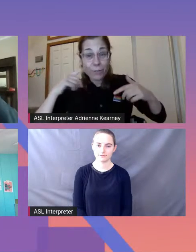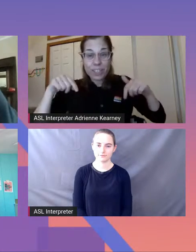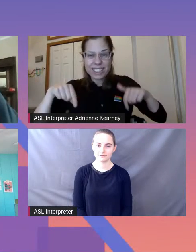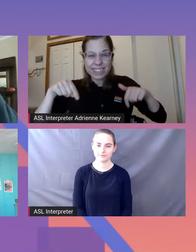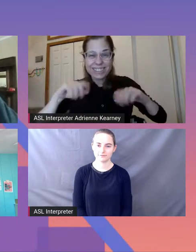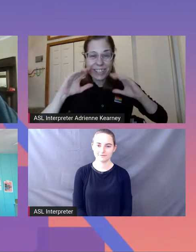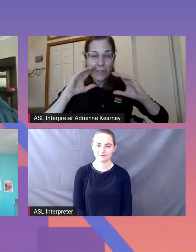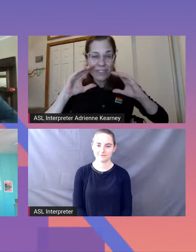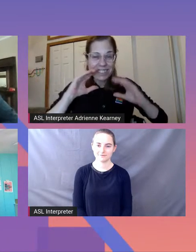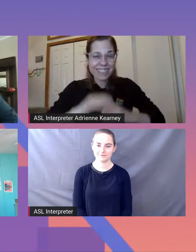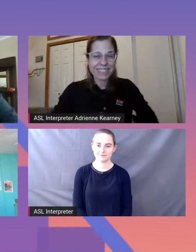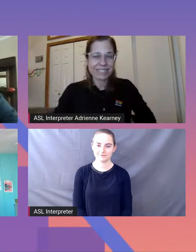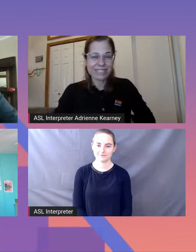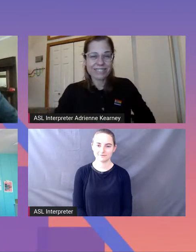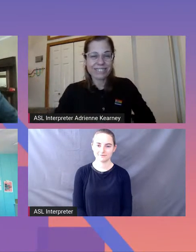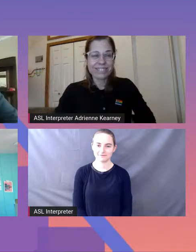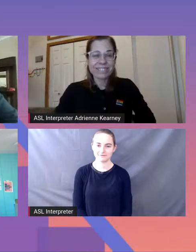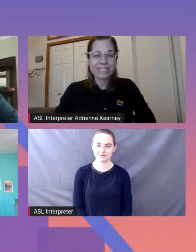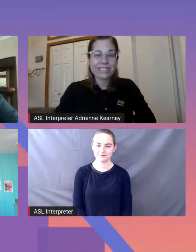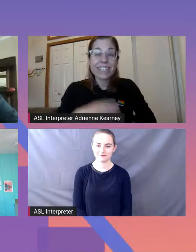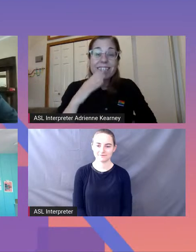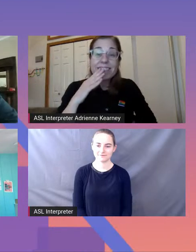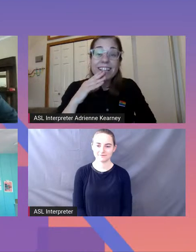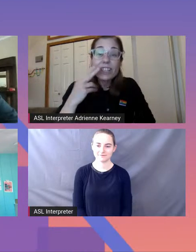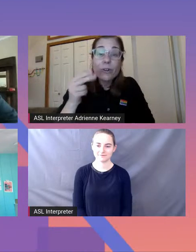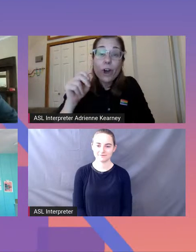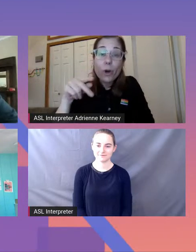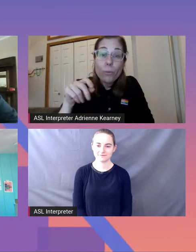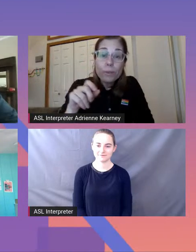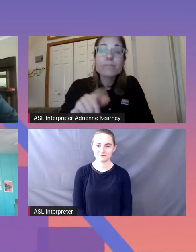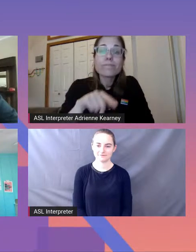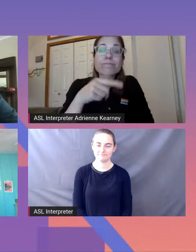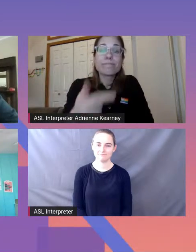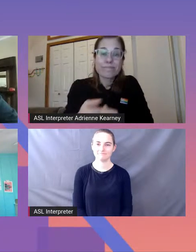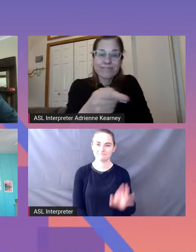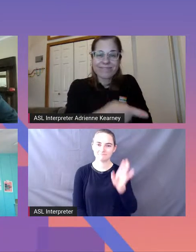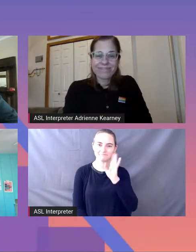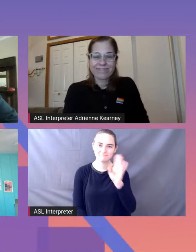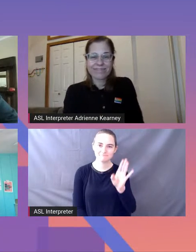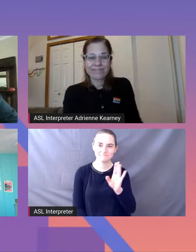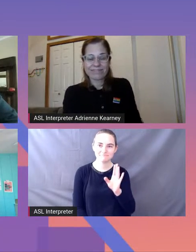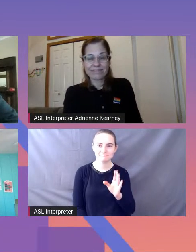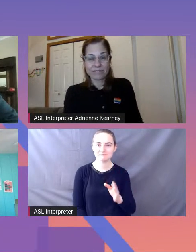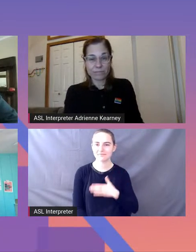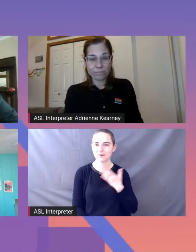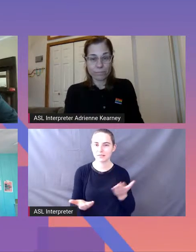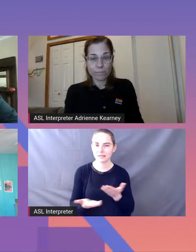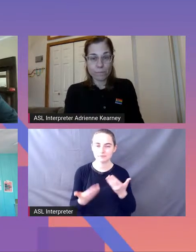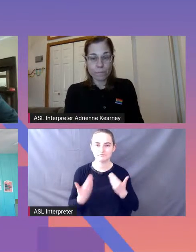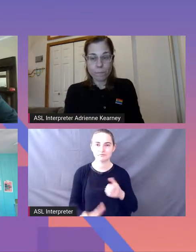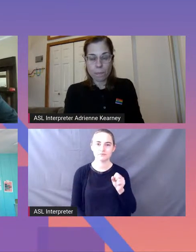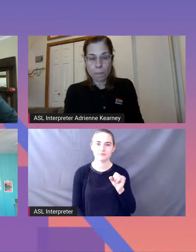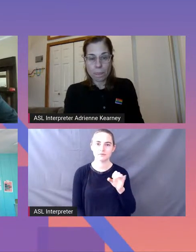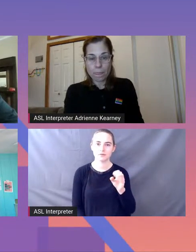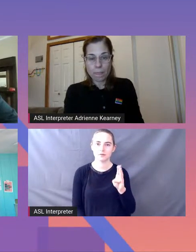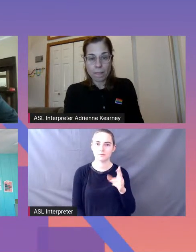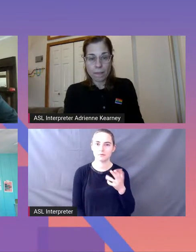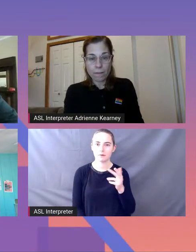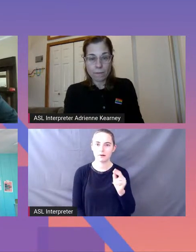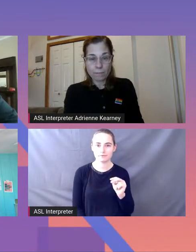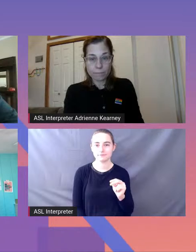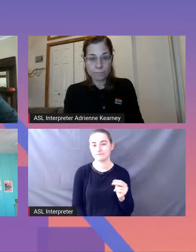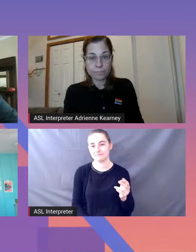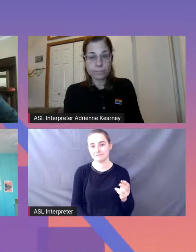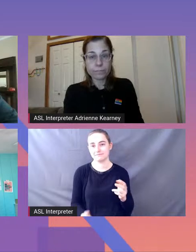Hope. Siobhan? Hi, it's good to be here. I'm Siobhan Ekeh. I'm a 17-year-old Nigerian-American